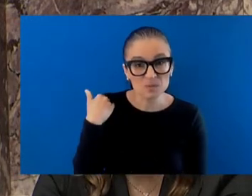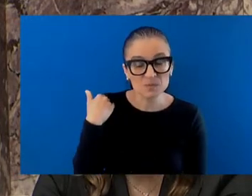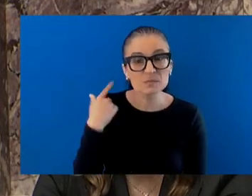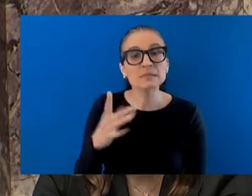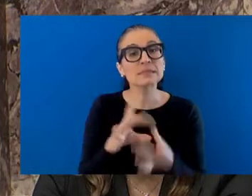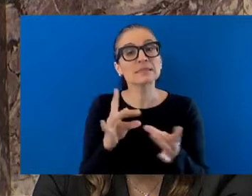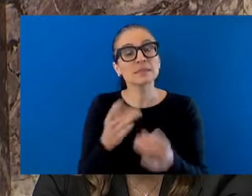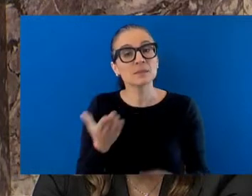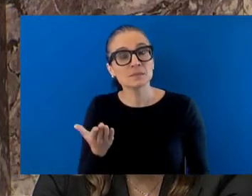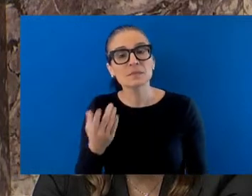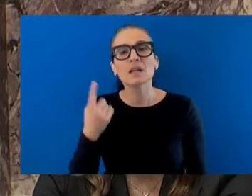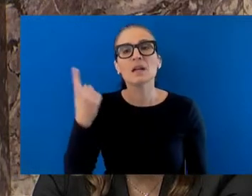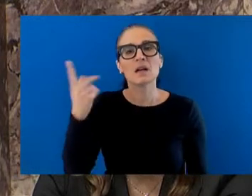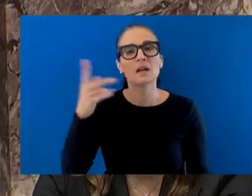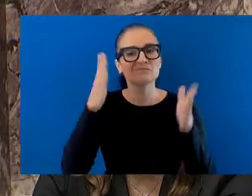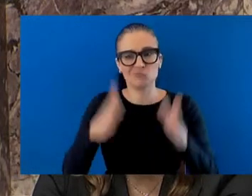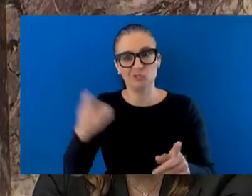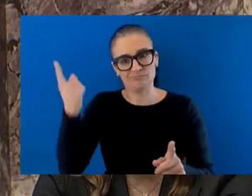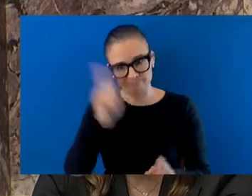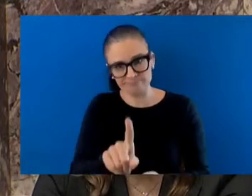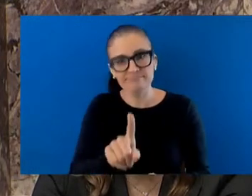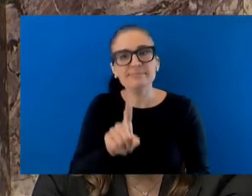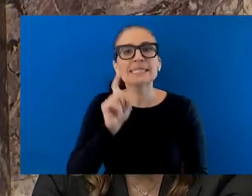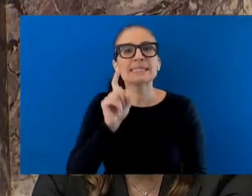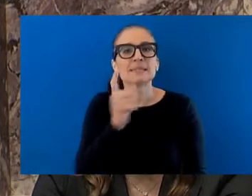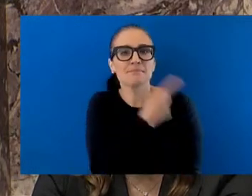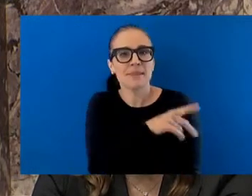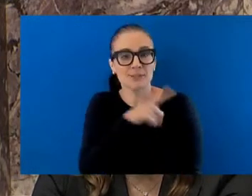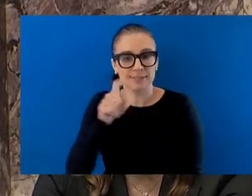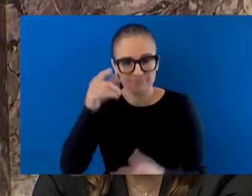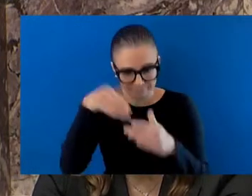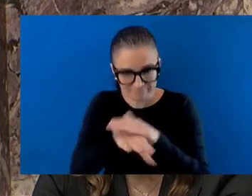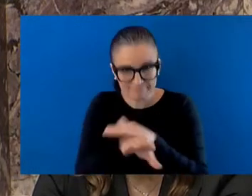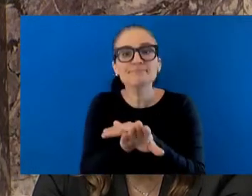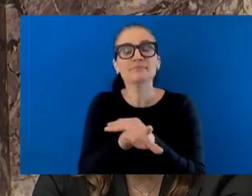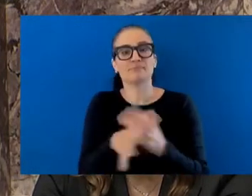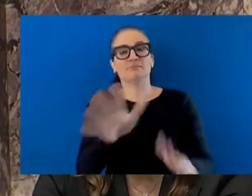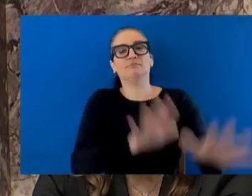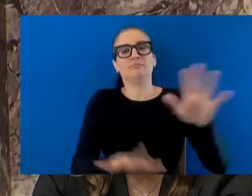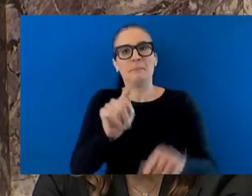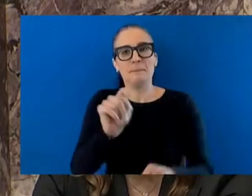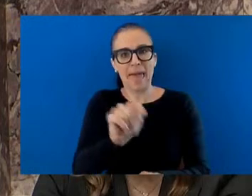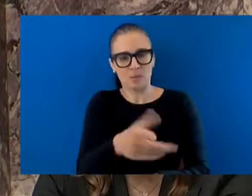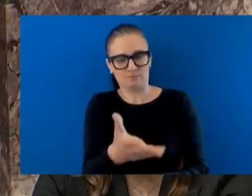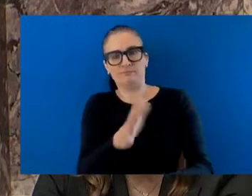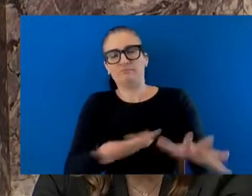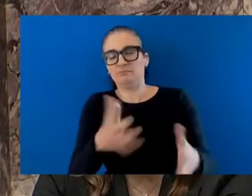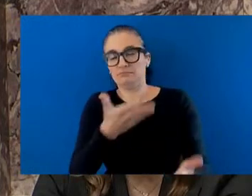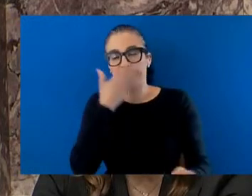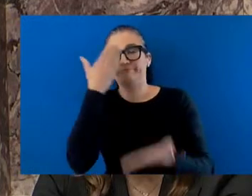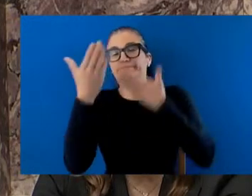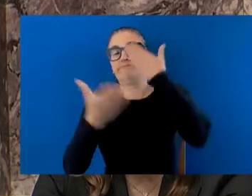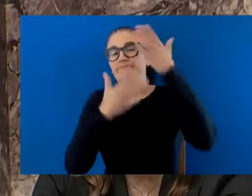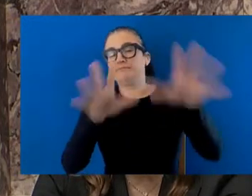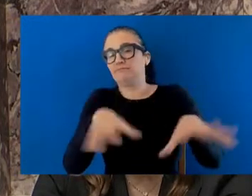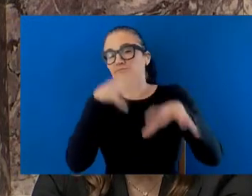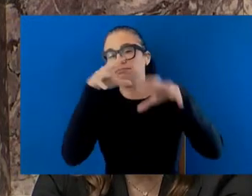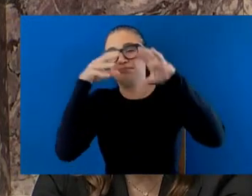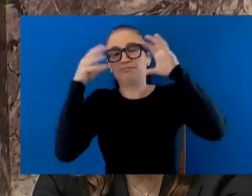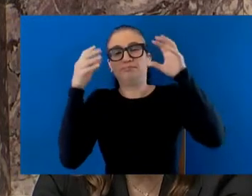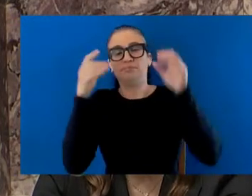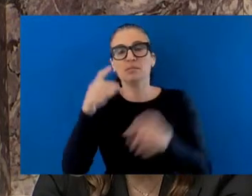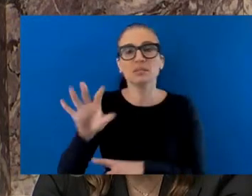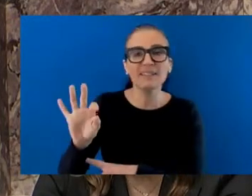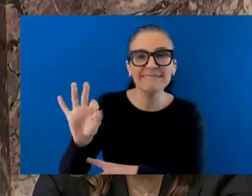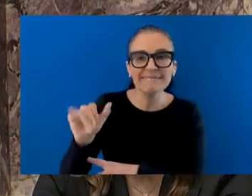inhaled what turned out to be fentanyl," end quote. He explains how this danger could easily happen to an unsuspecting